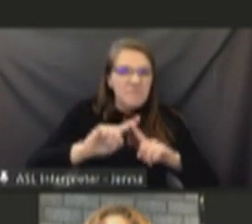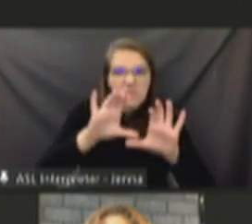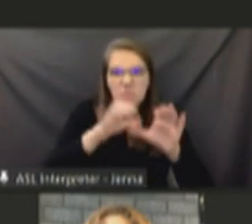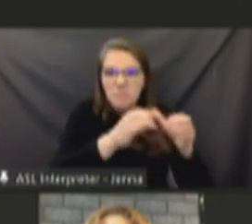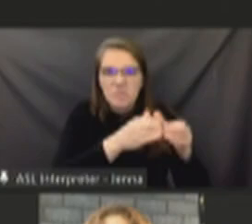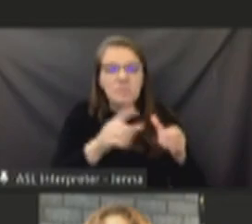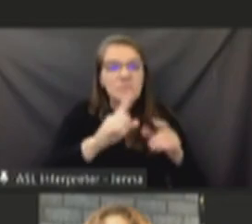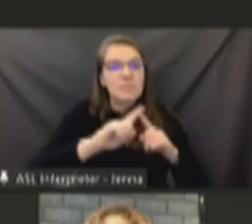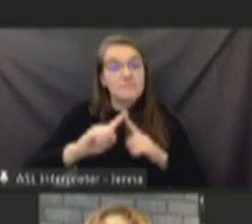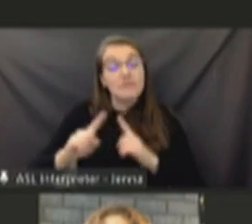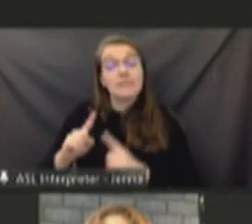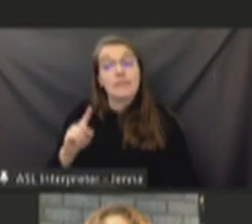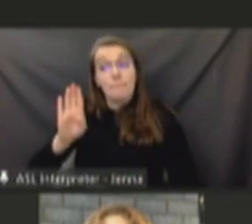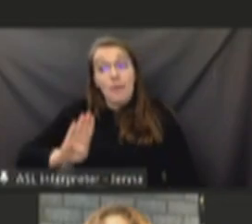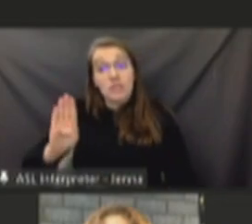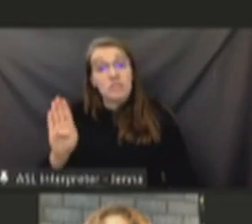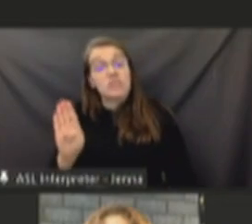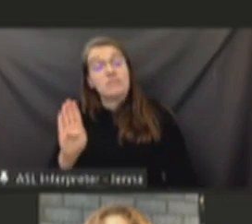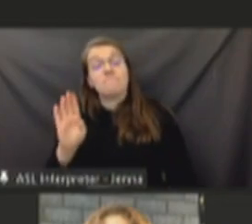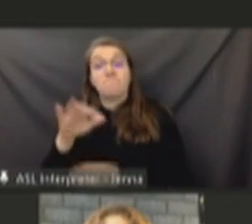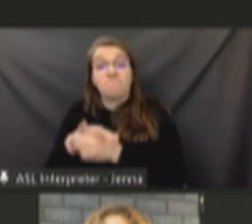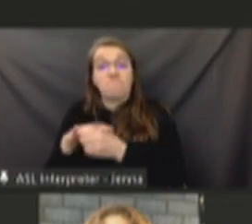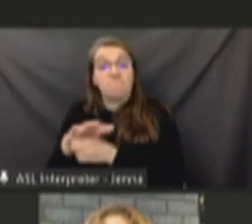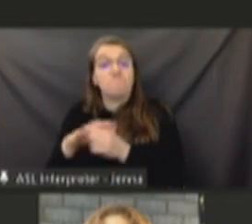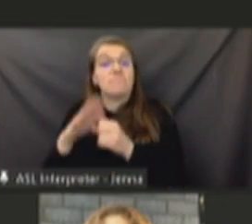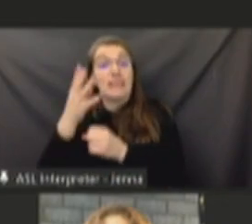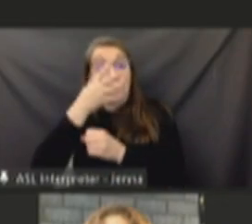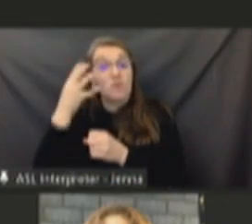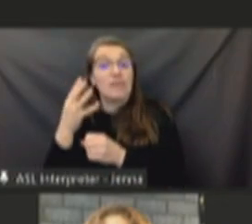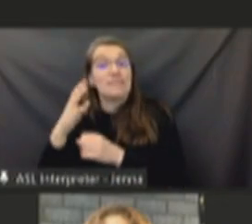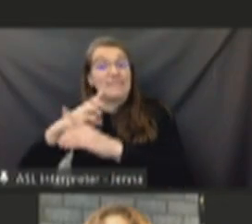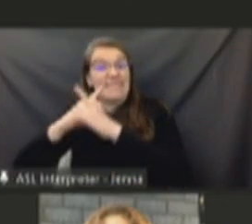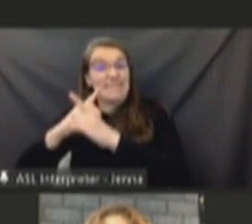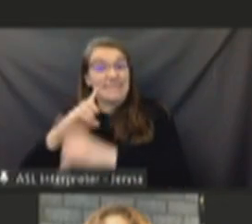Immigrant Defense Fund has helped with in the past and continues to do.